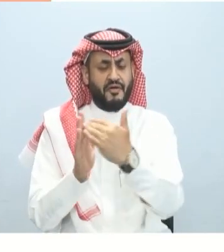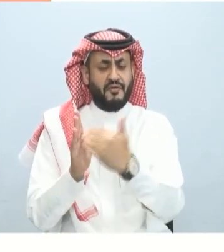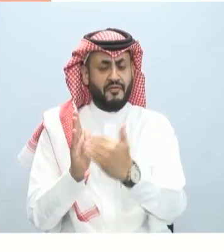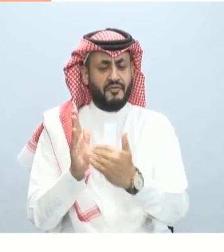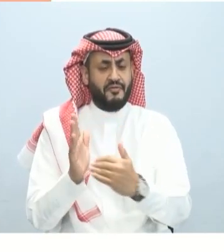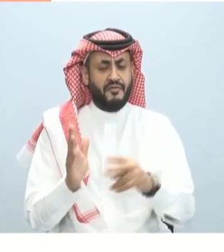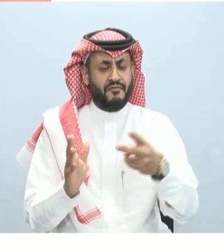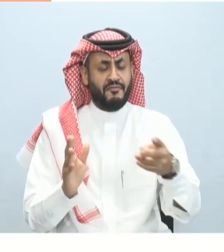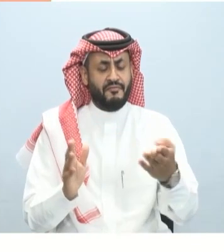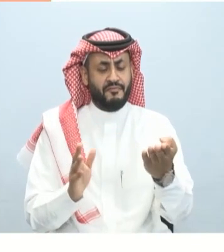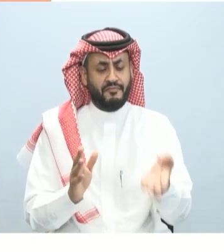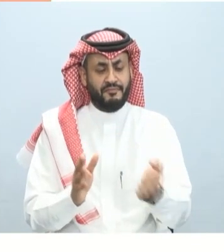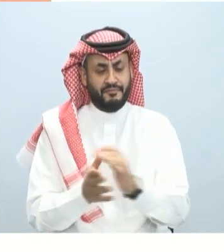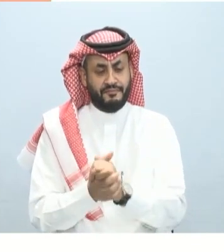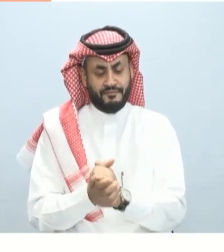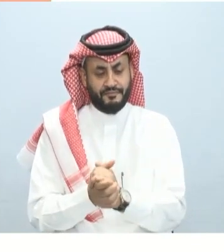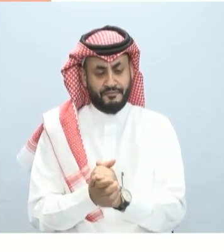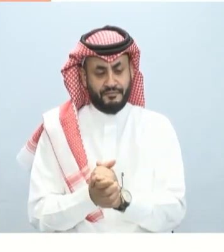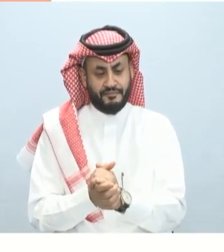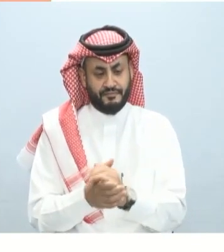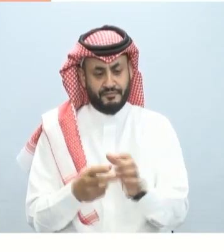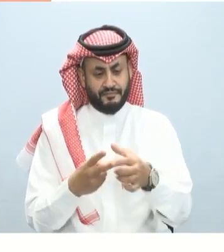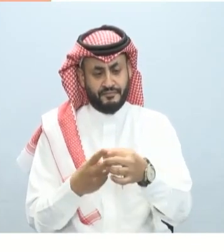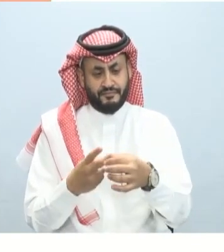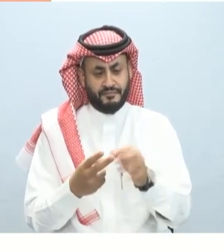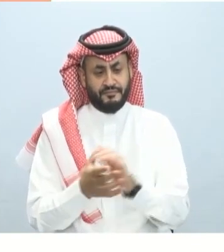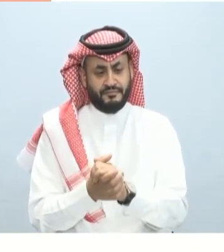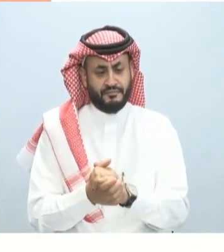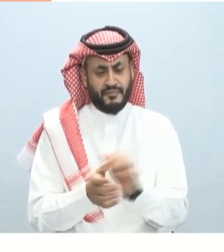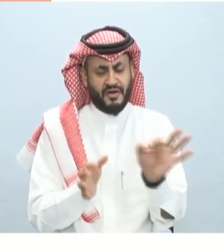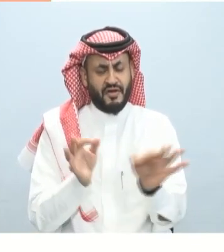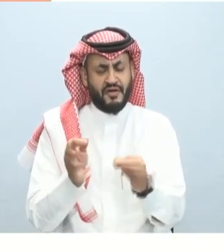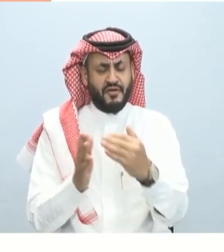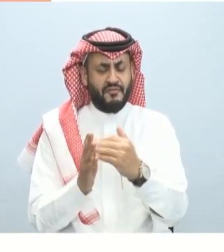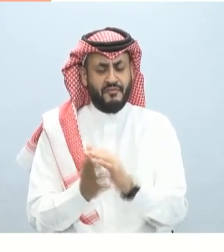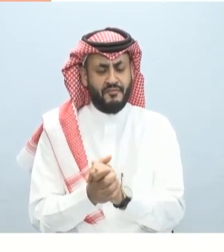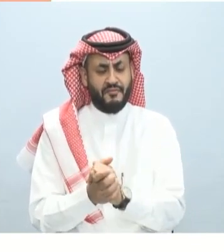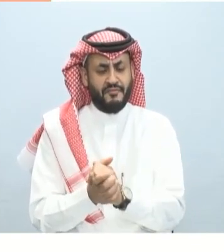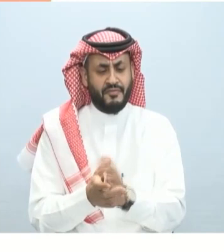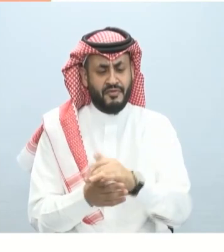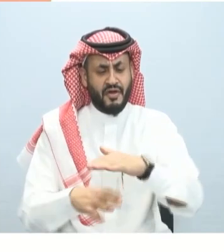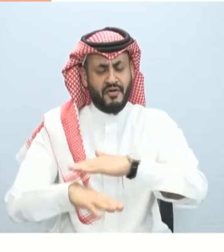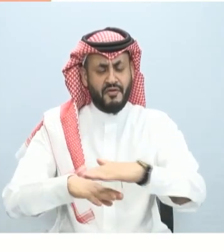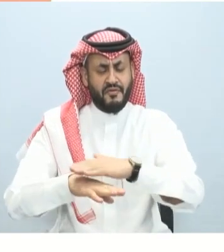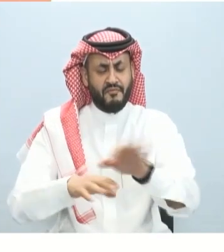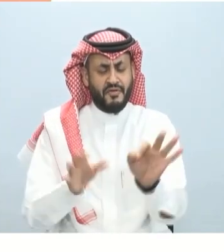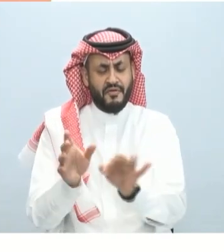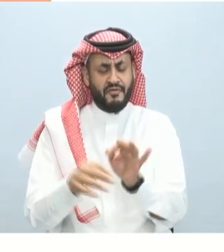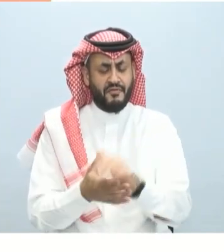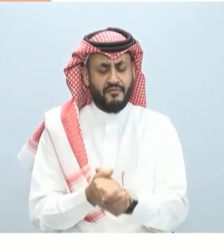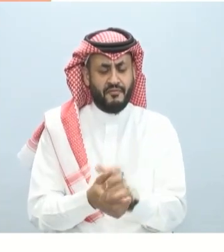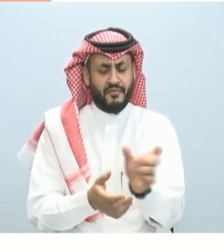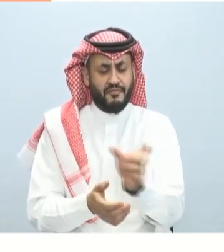film genres. We also stated the characteristics of each type. We scanned for information and